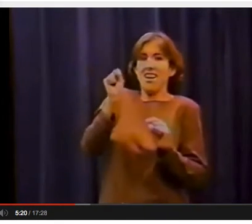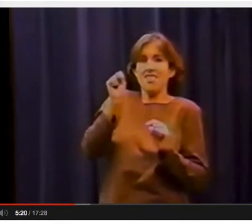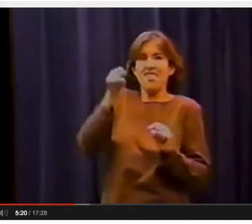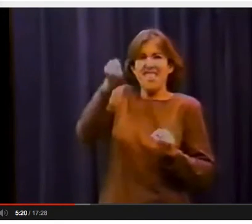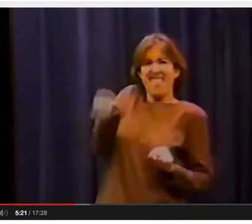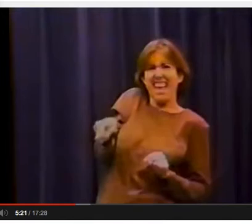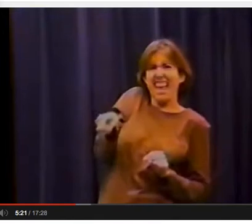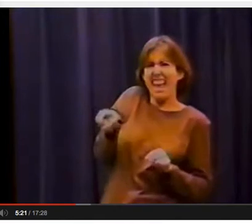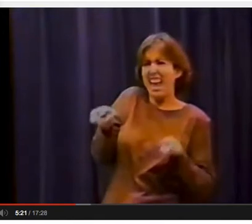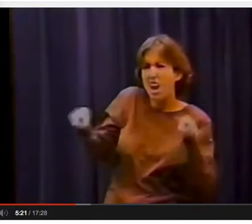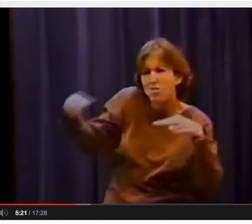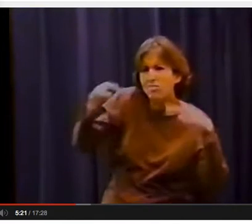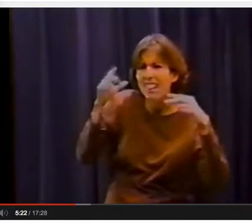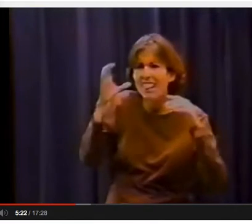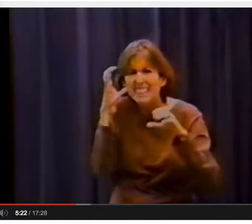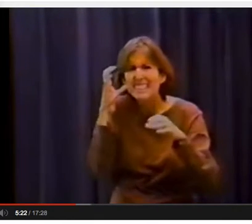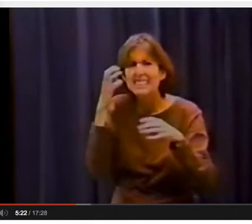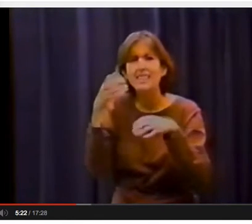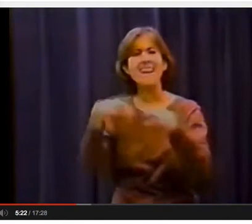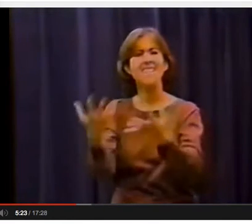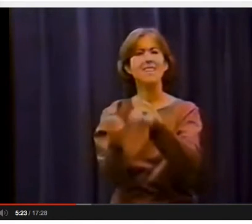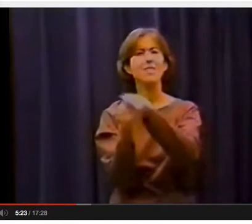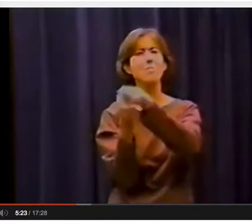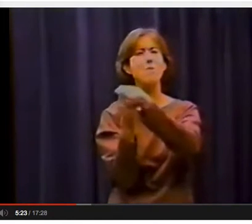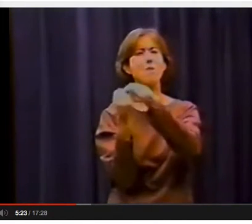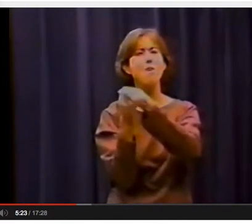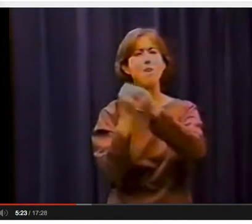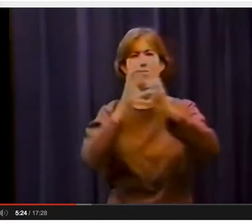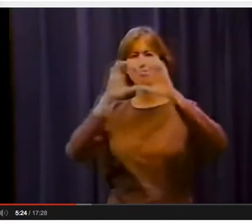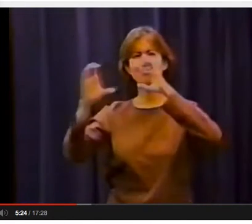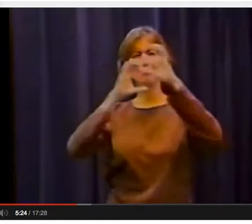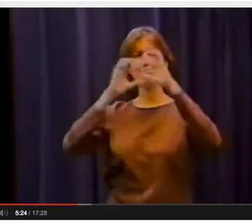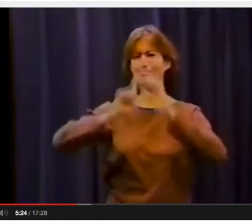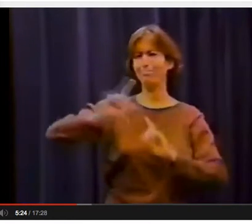scared and they don't know how.